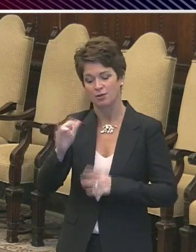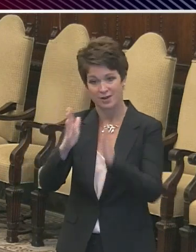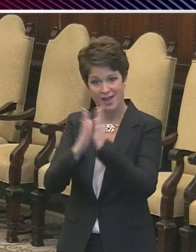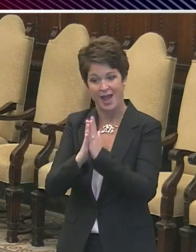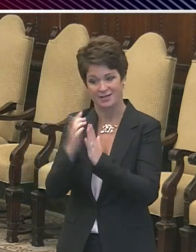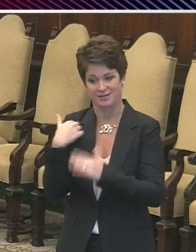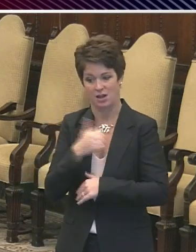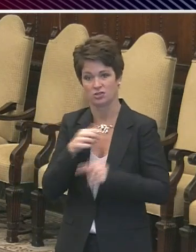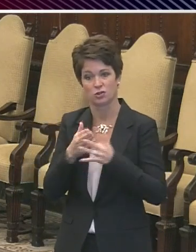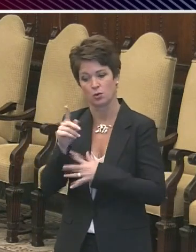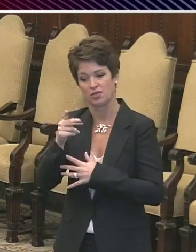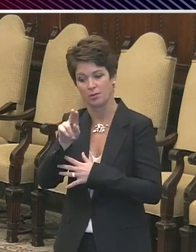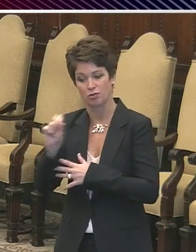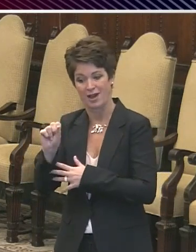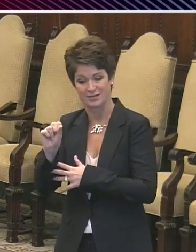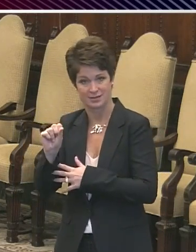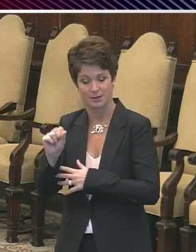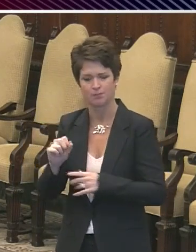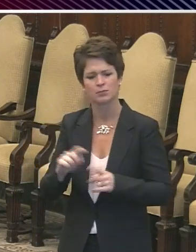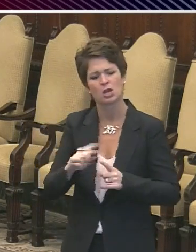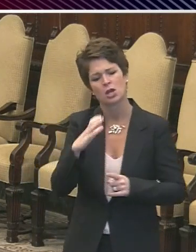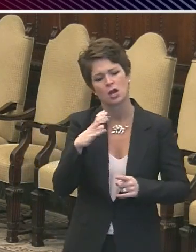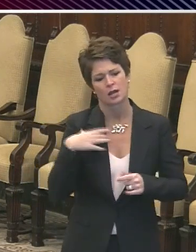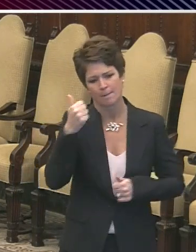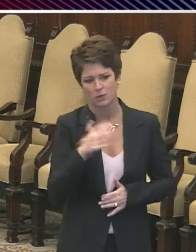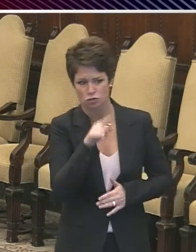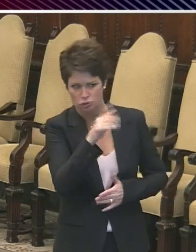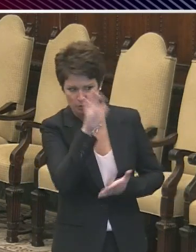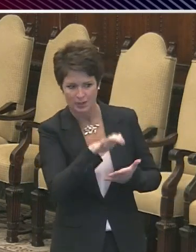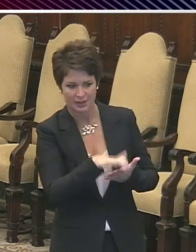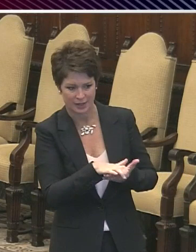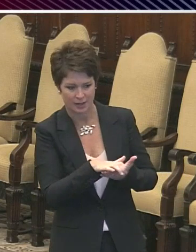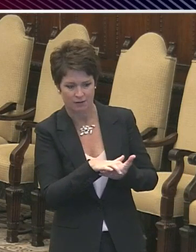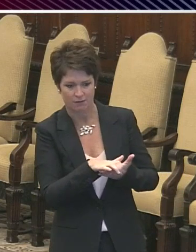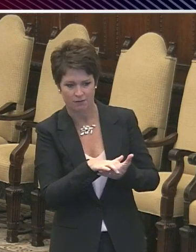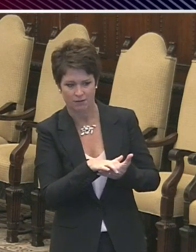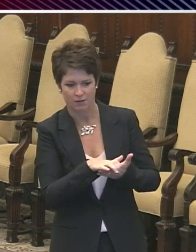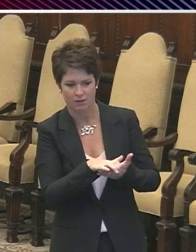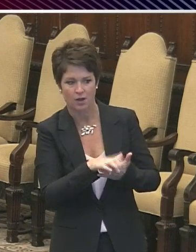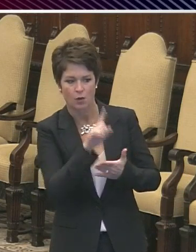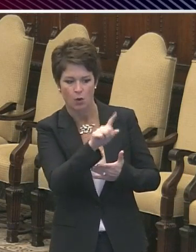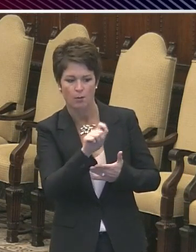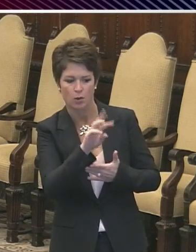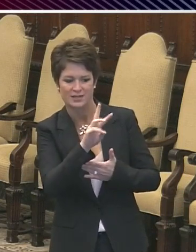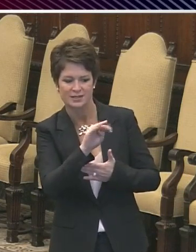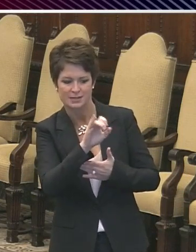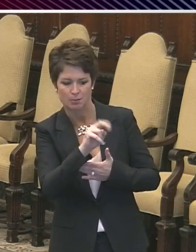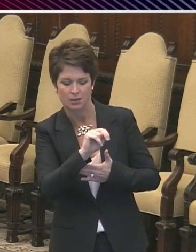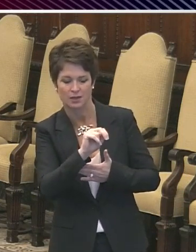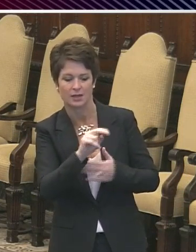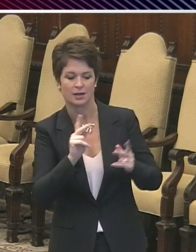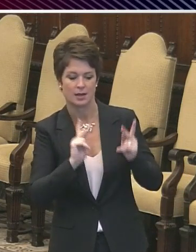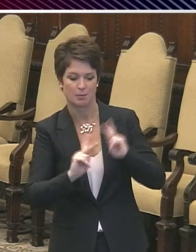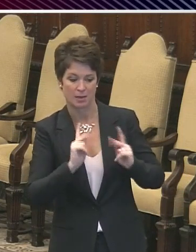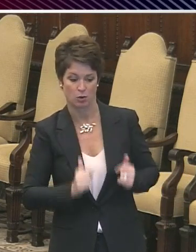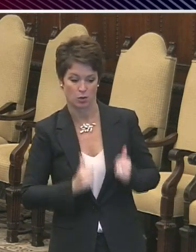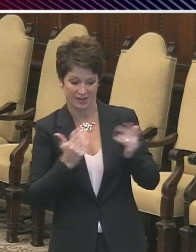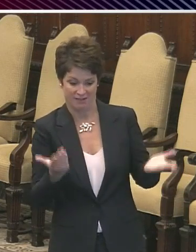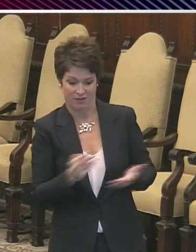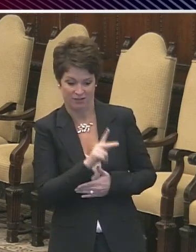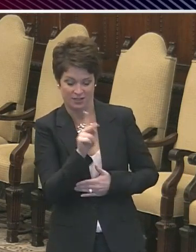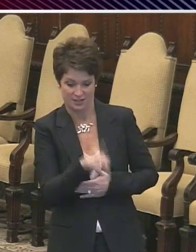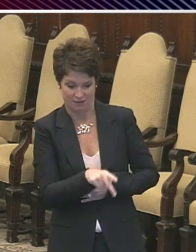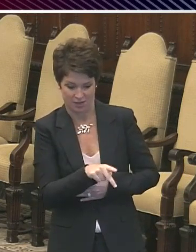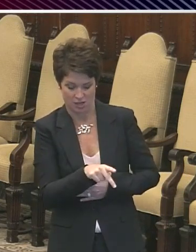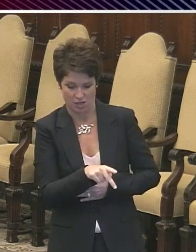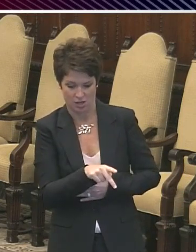Friday. Commissioner, do you believe that the 1.6 million citizens of Philadelphia deserve to see their police